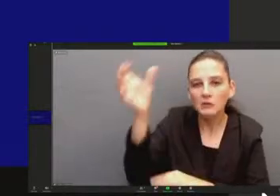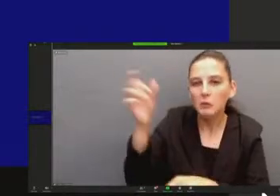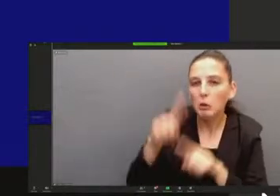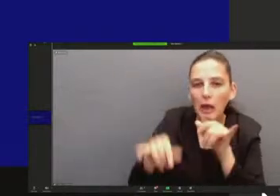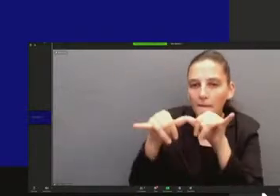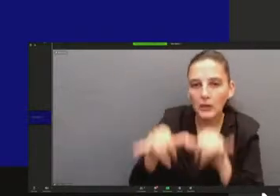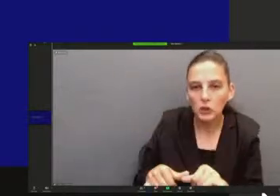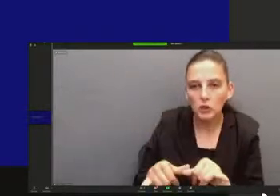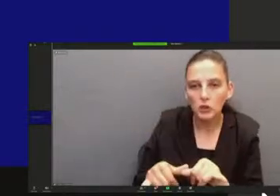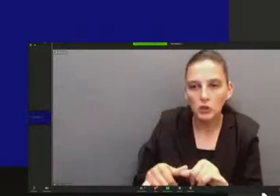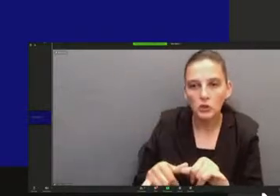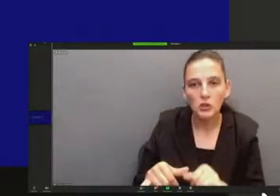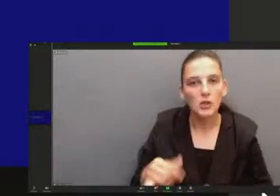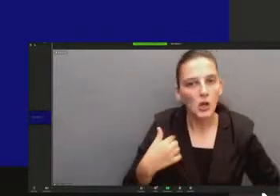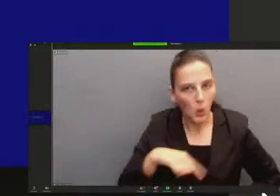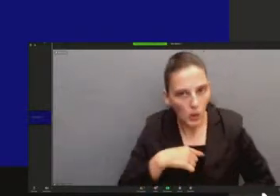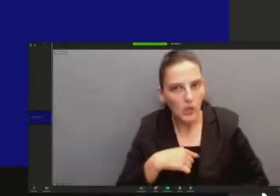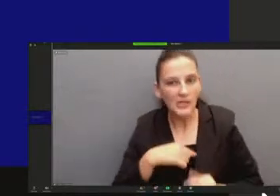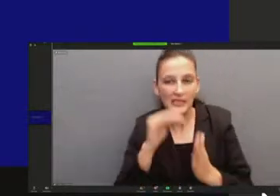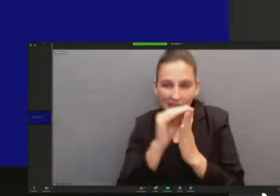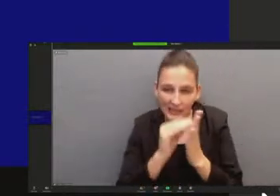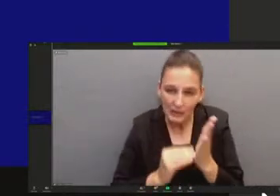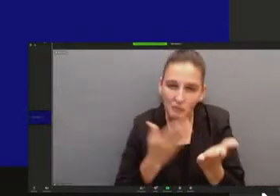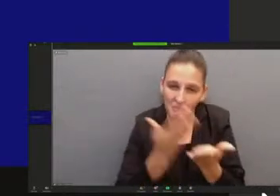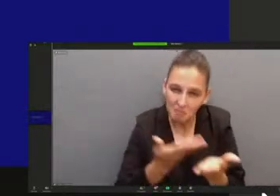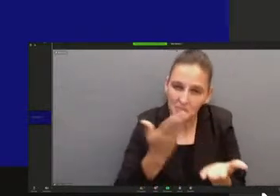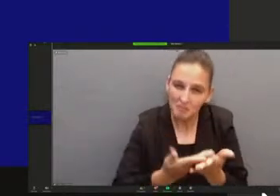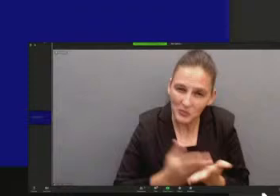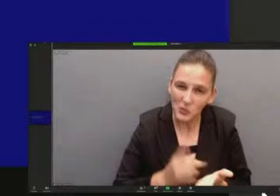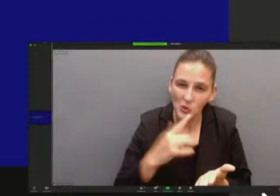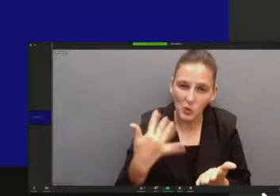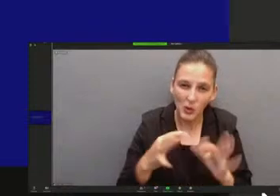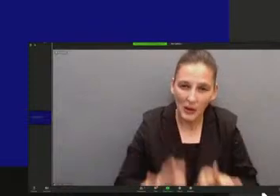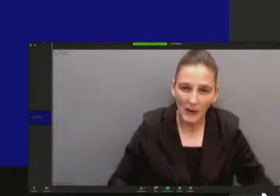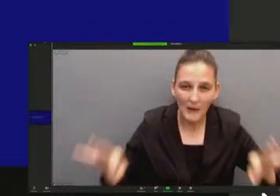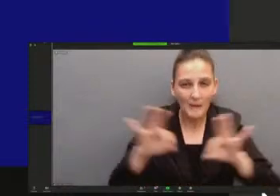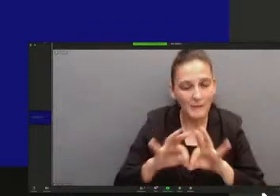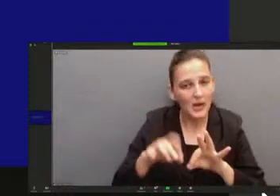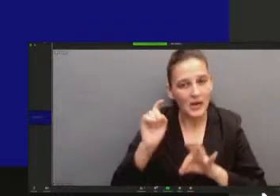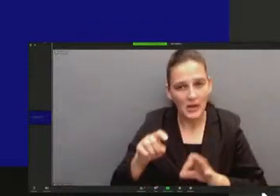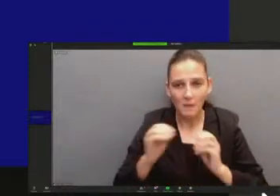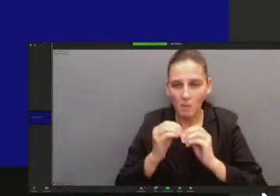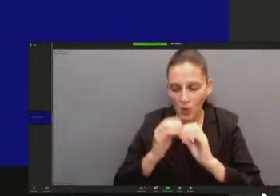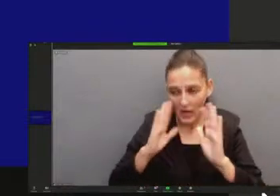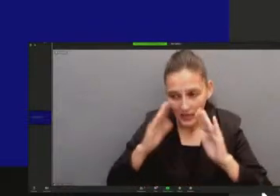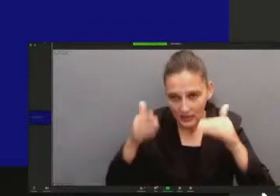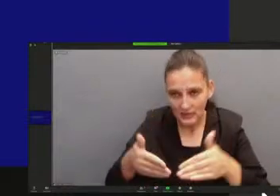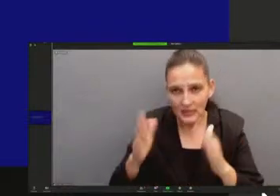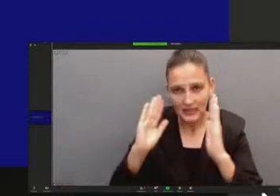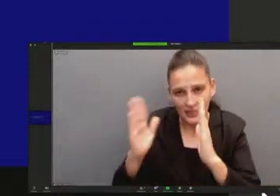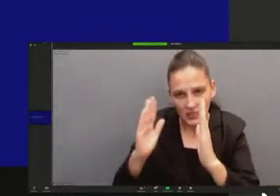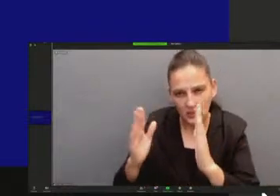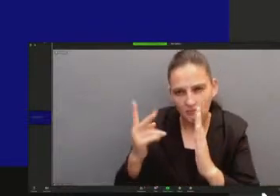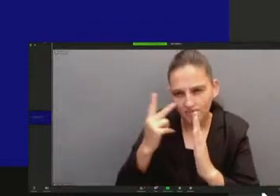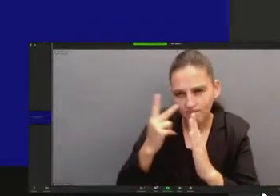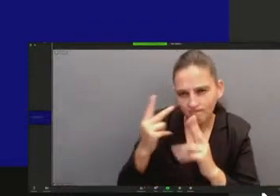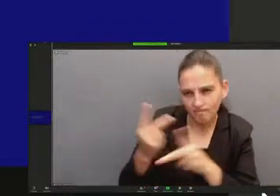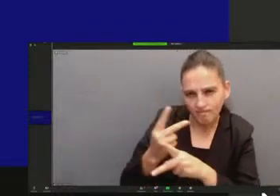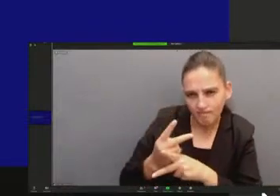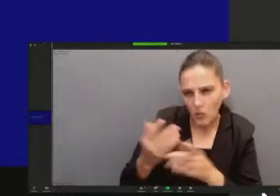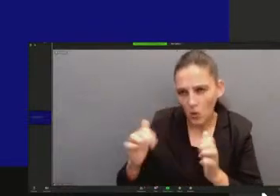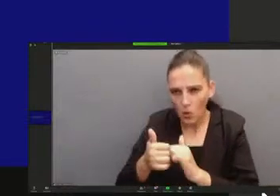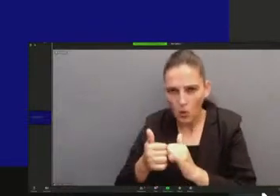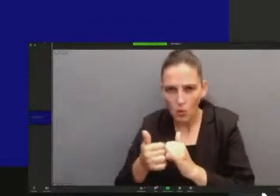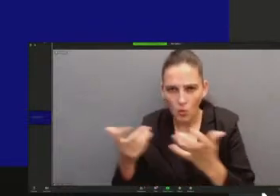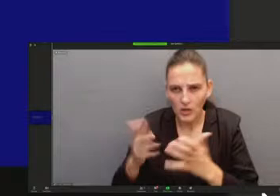on documenting that this matters. There is a need to balance that with greater attention to identifying what are the protective factors, what are the resilience